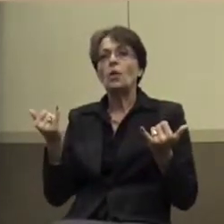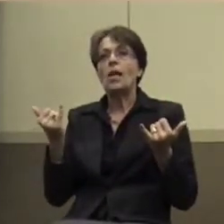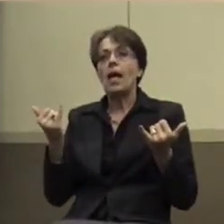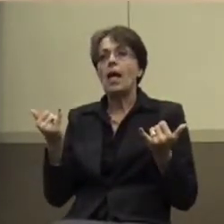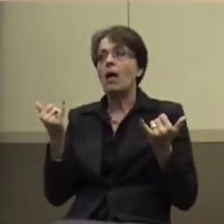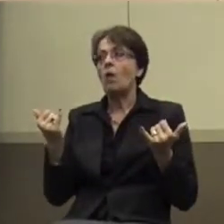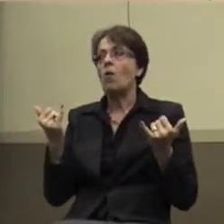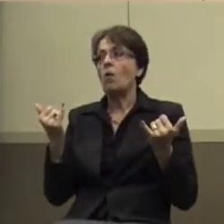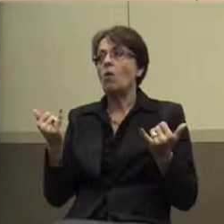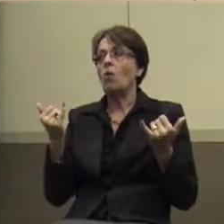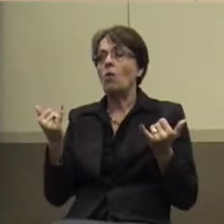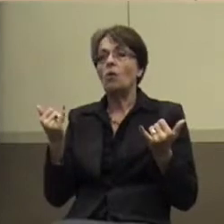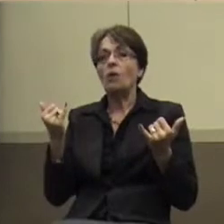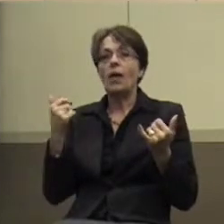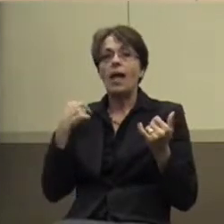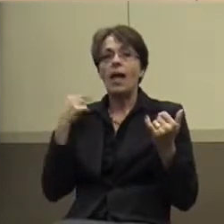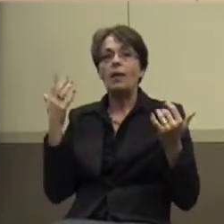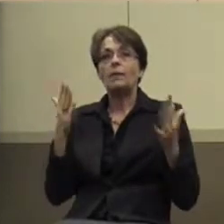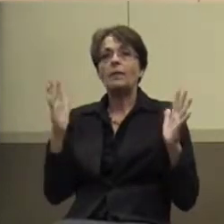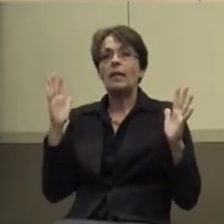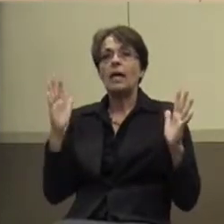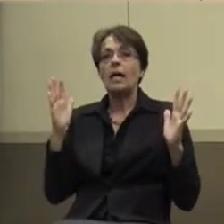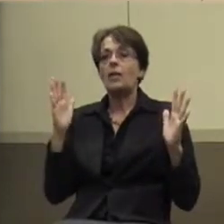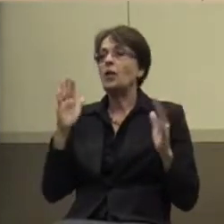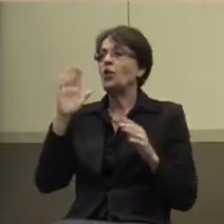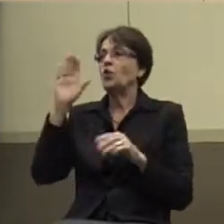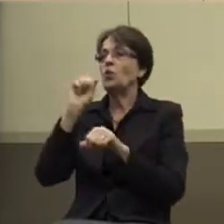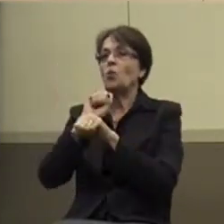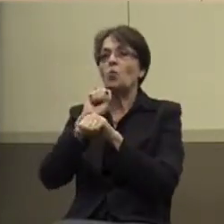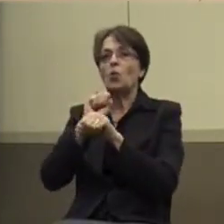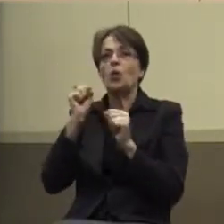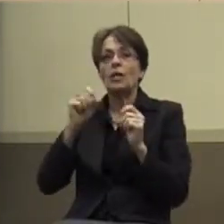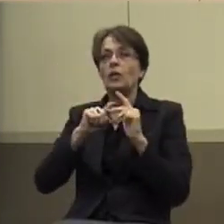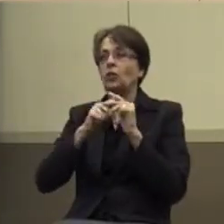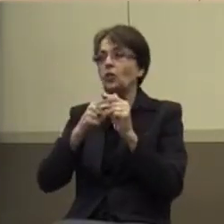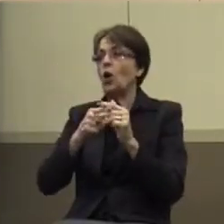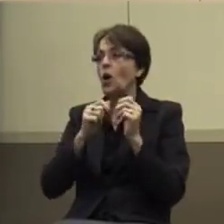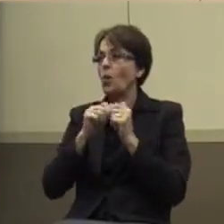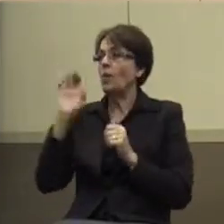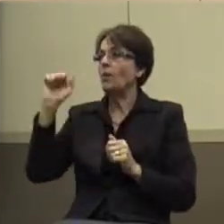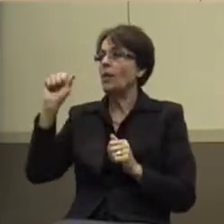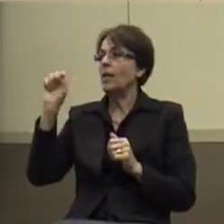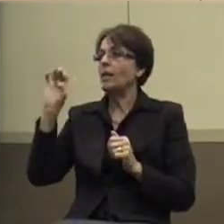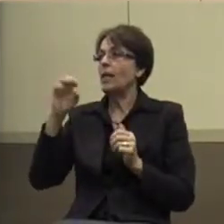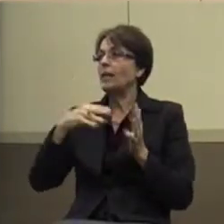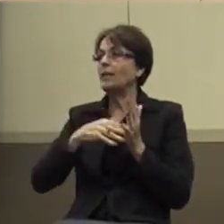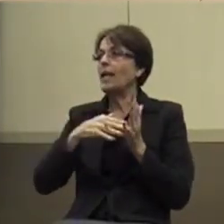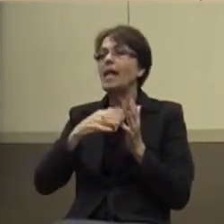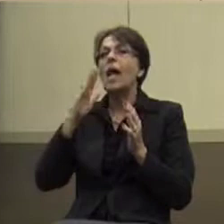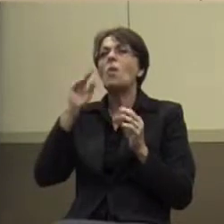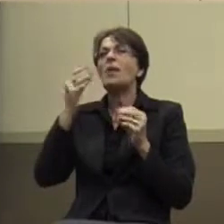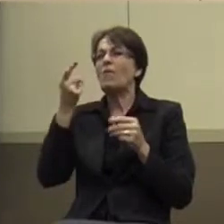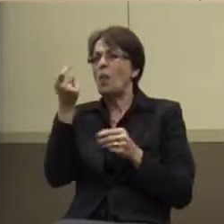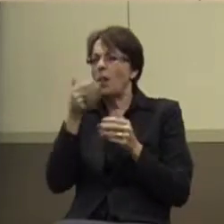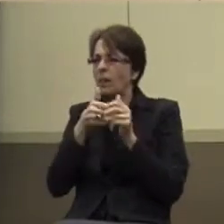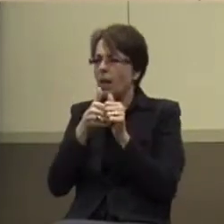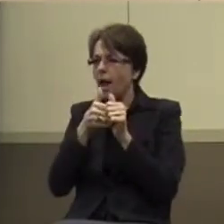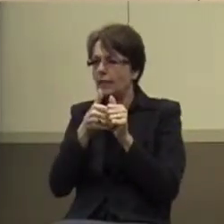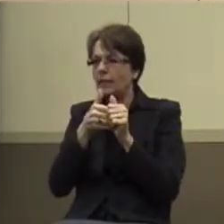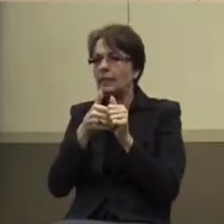I'm done. Now your work will start, okay, during the case study. I'm going to give you a little bit of guidance, though, okay? So there's going to be a lot of data